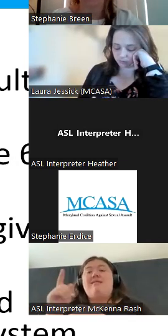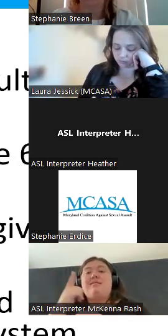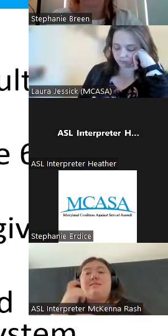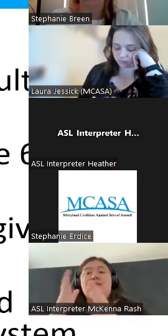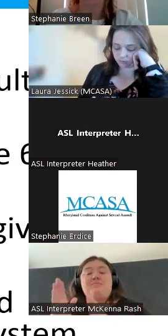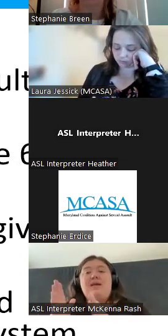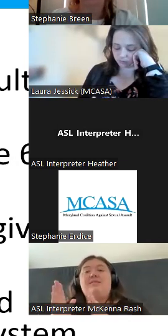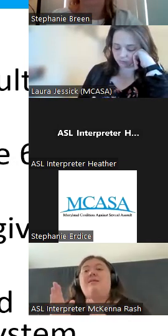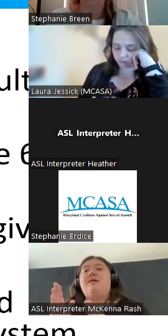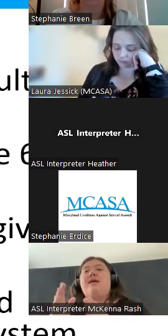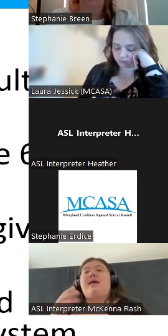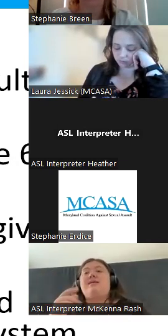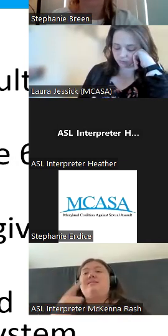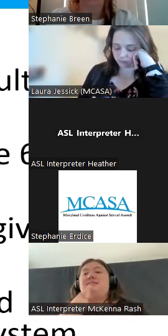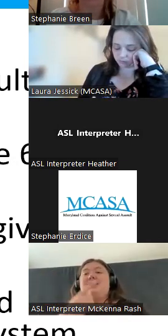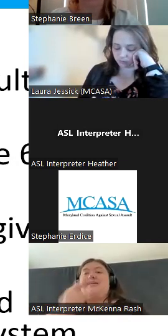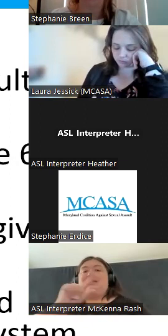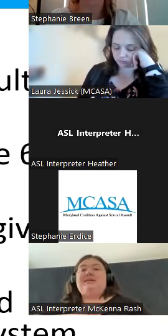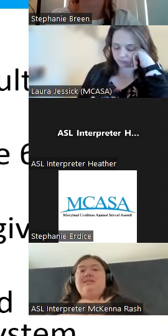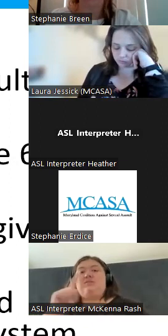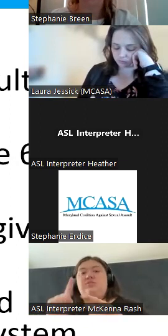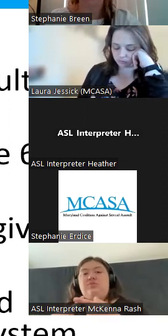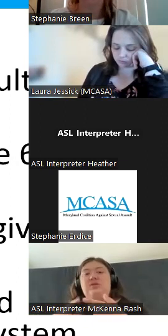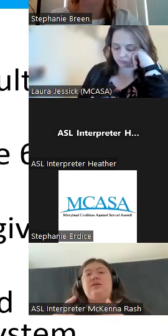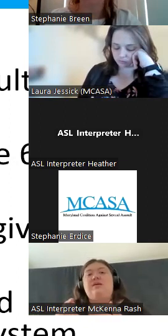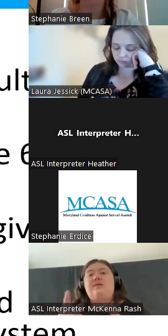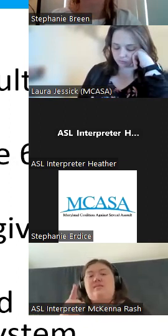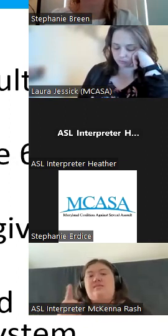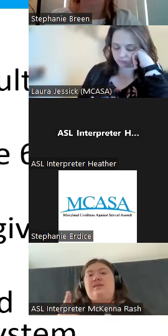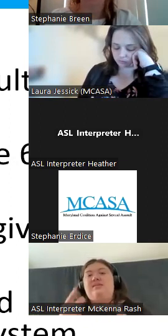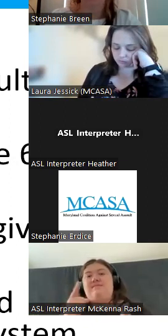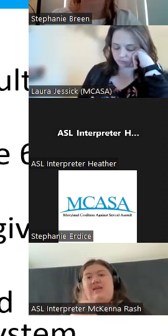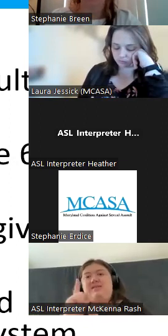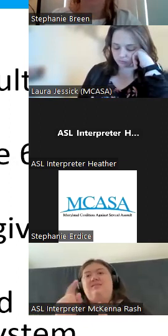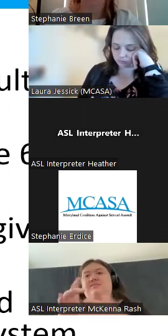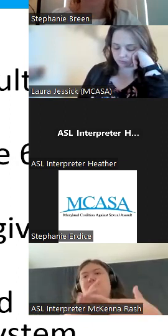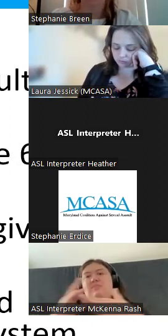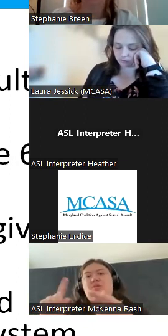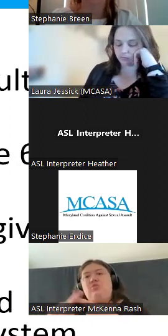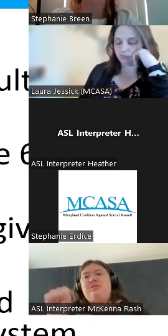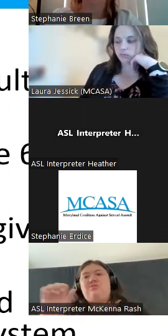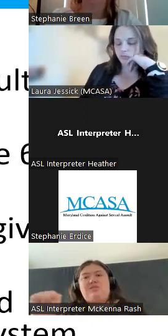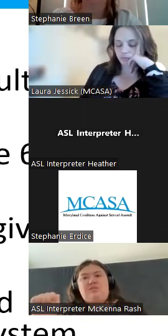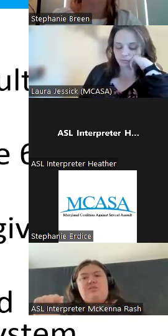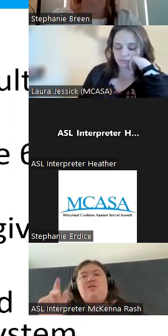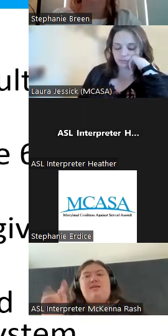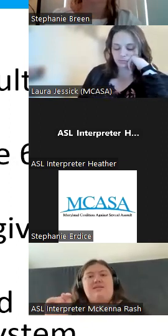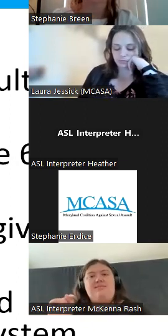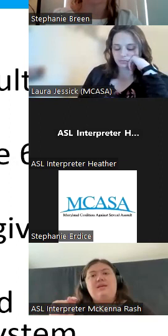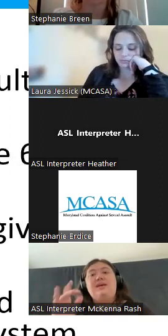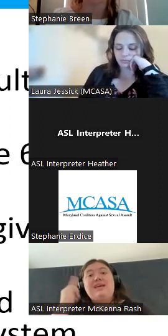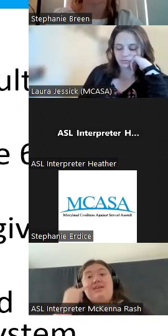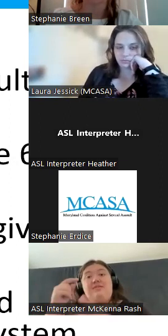to the offense that led to this sexual assault evidence kit. So if both of those items are met,